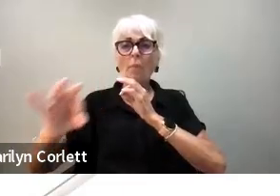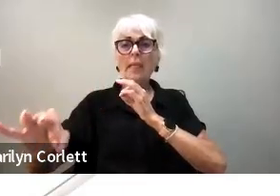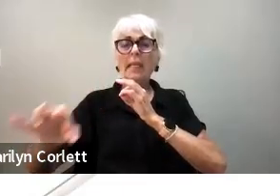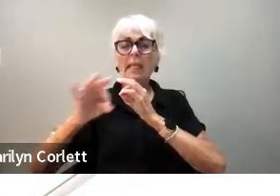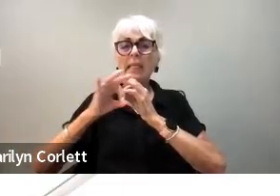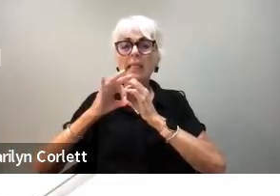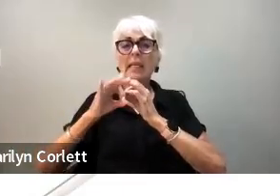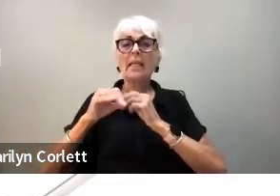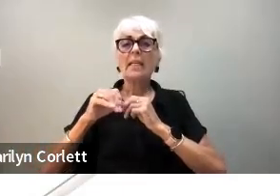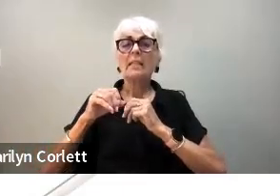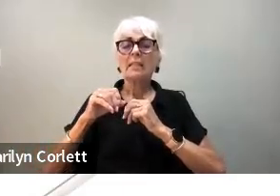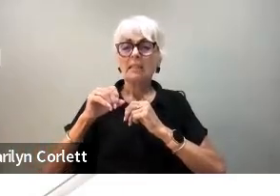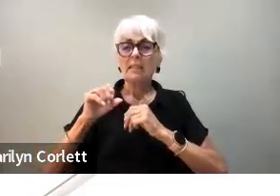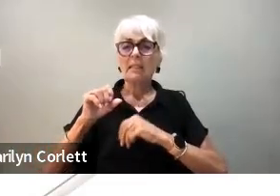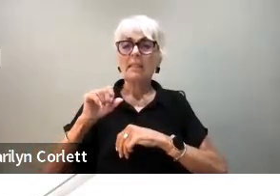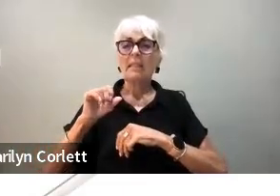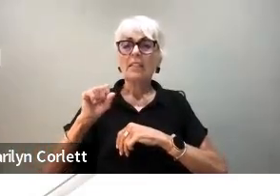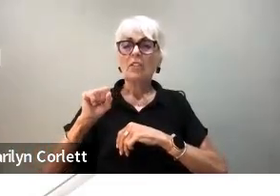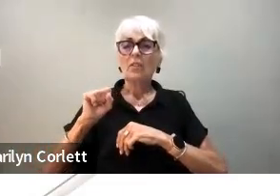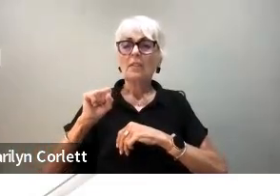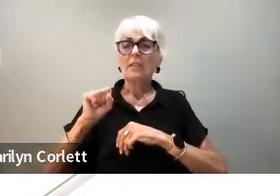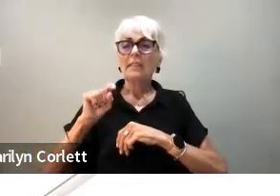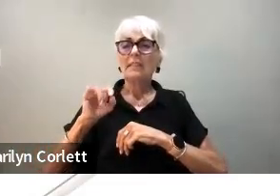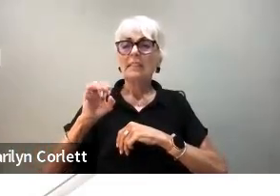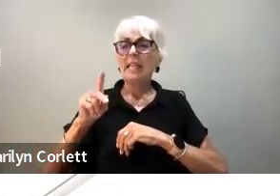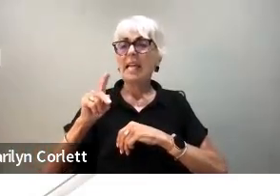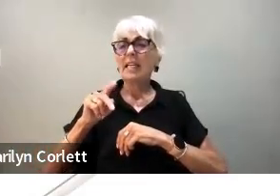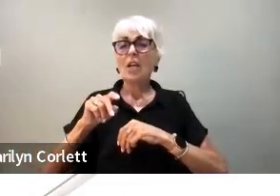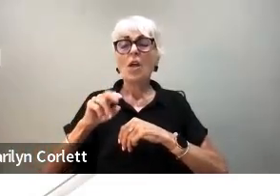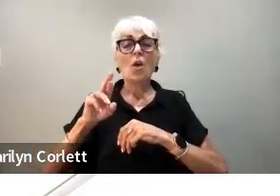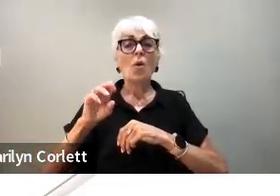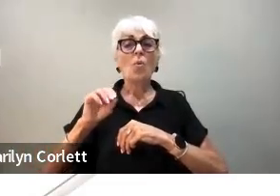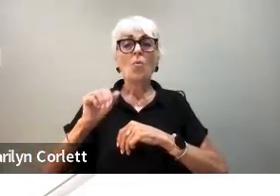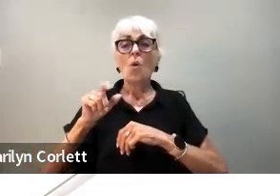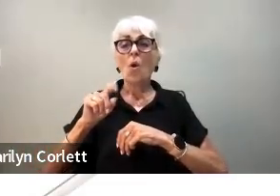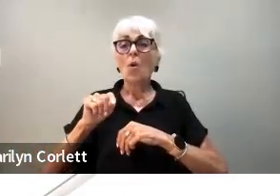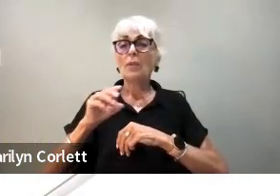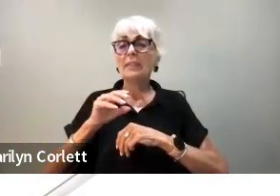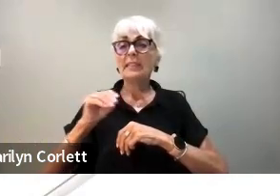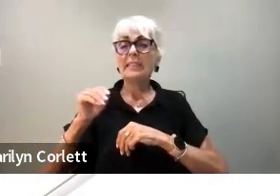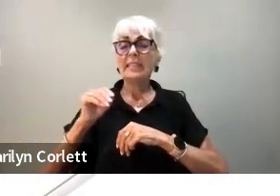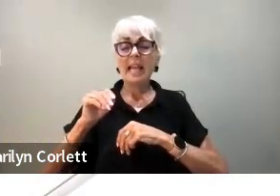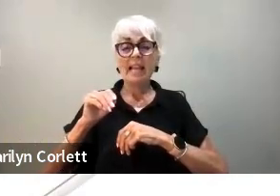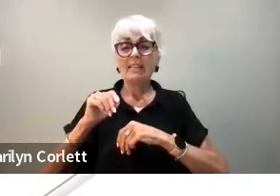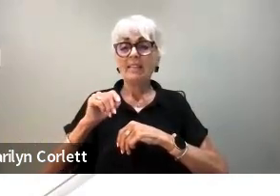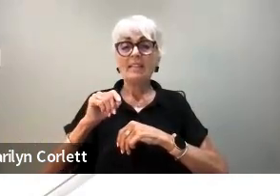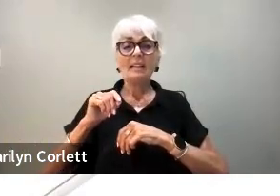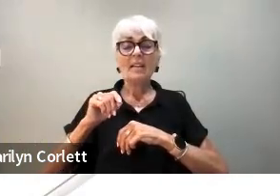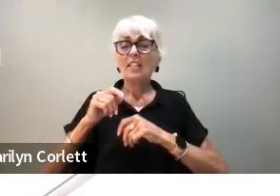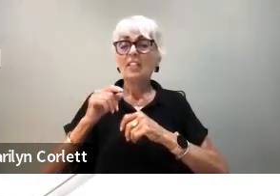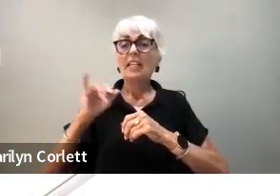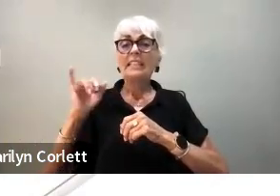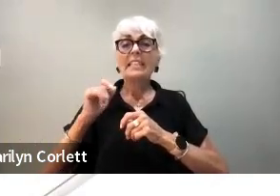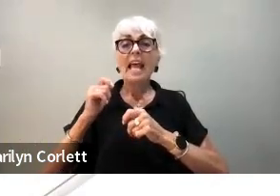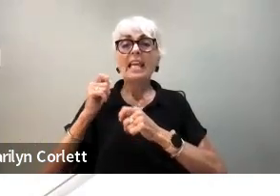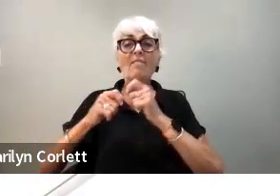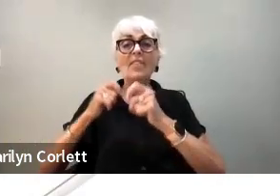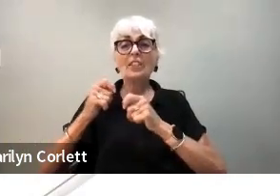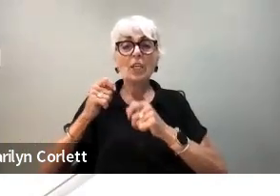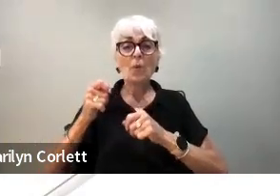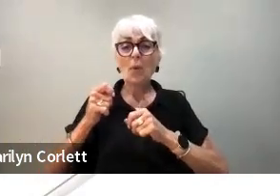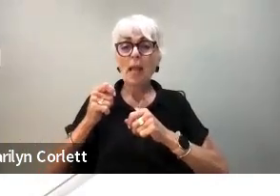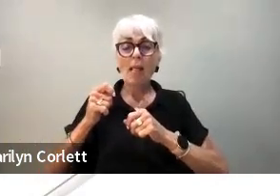reel. And this is pretty cool because you don't have to sit there and rotate the stick. You just reel it like a fishing reel,